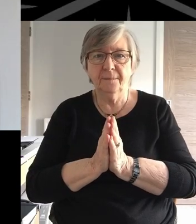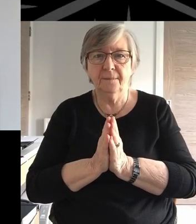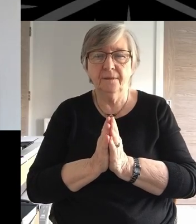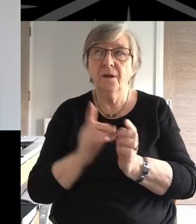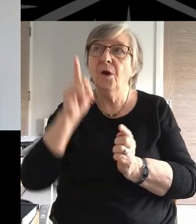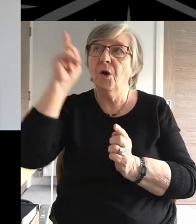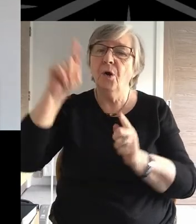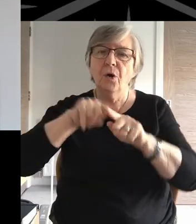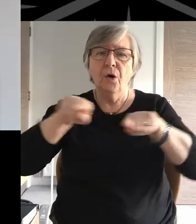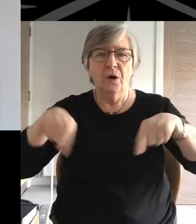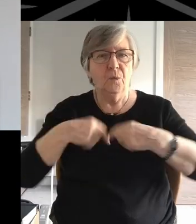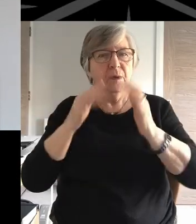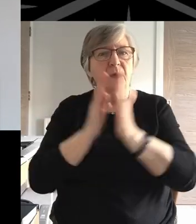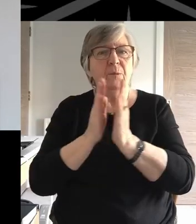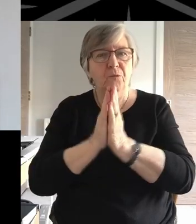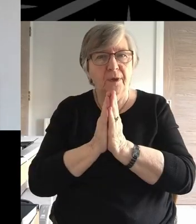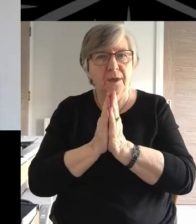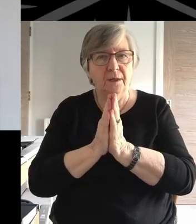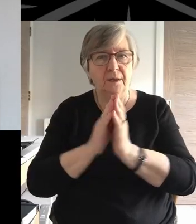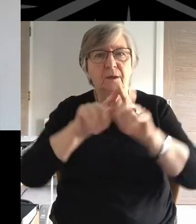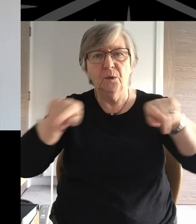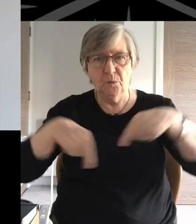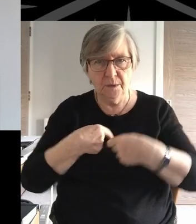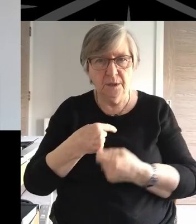God, we pray that we would be